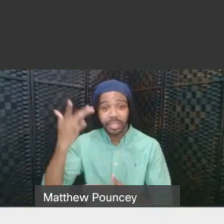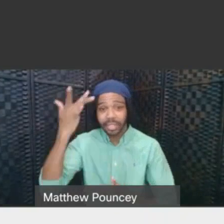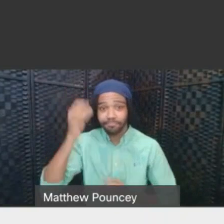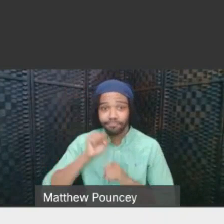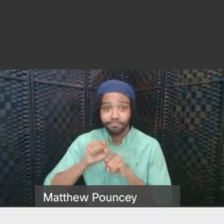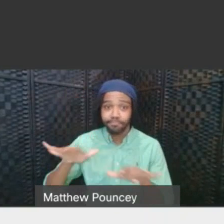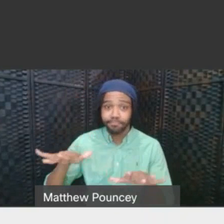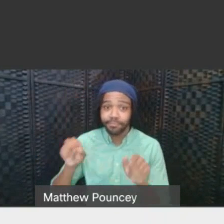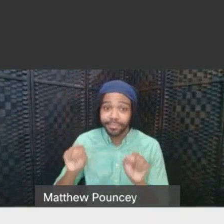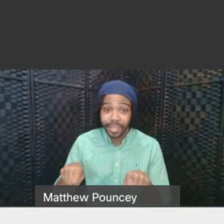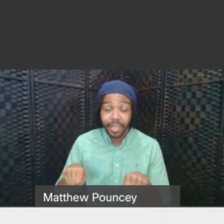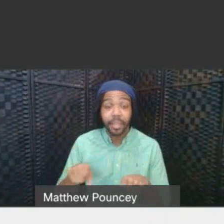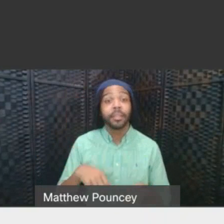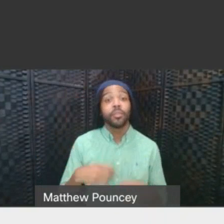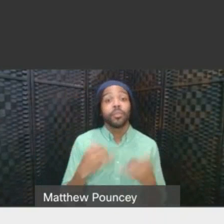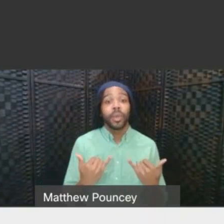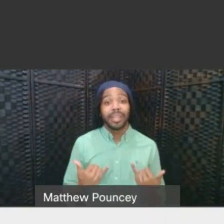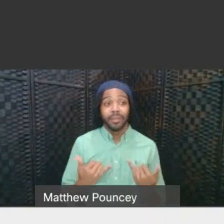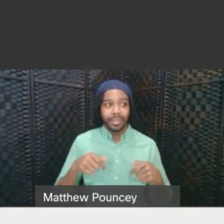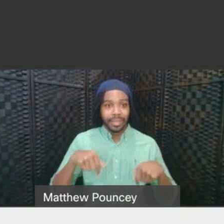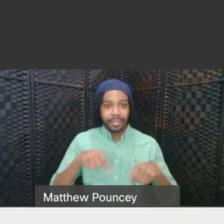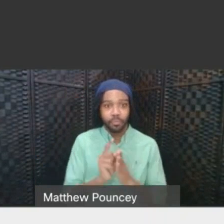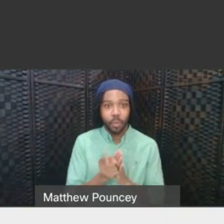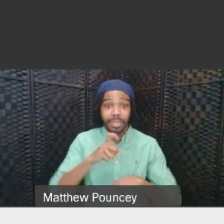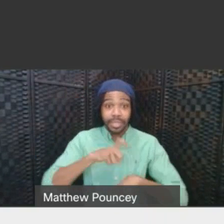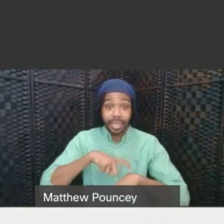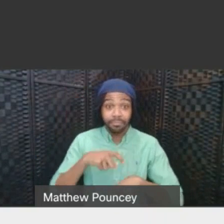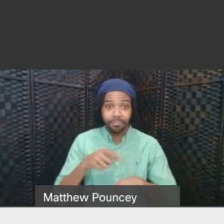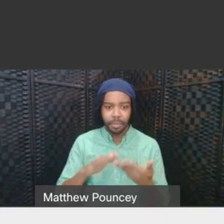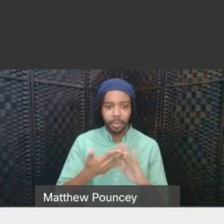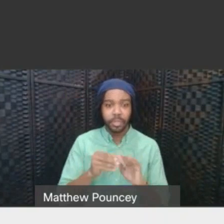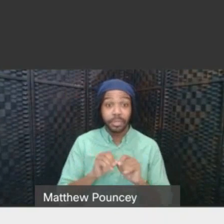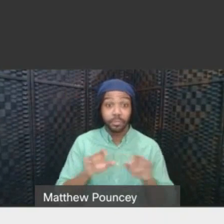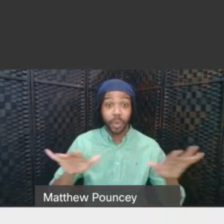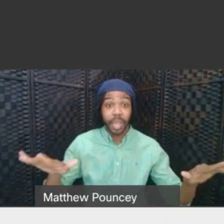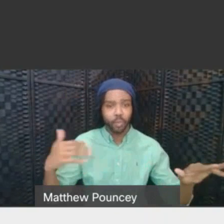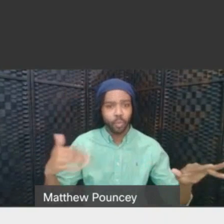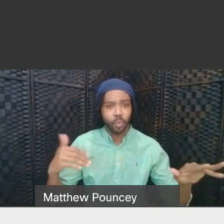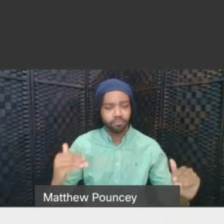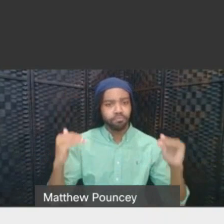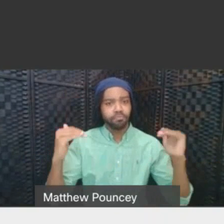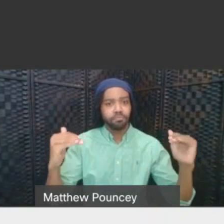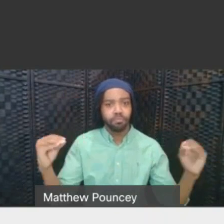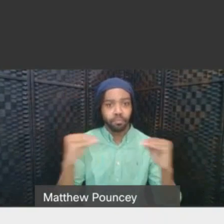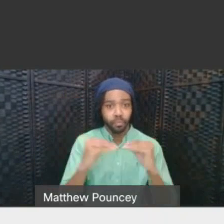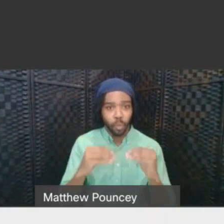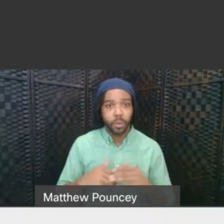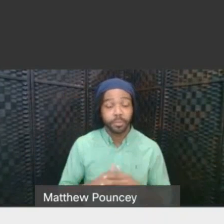is, at this time, substantial community spread. And so,